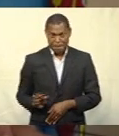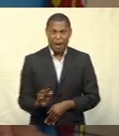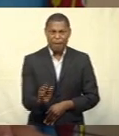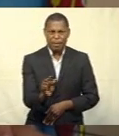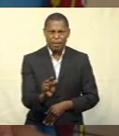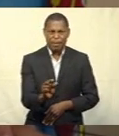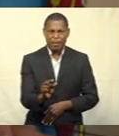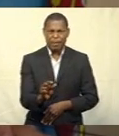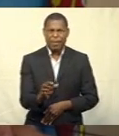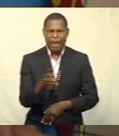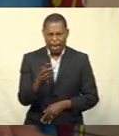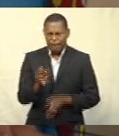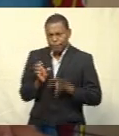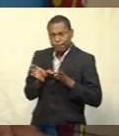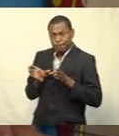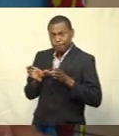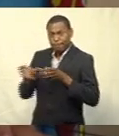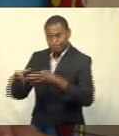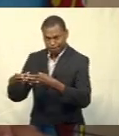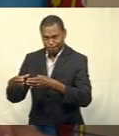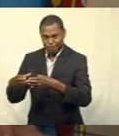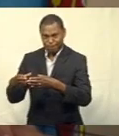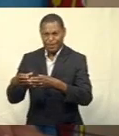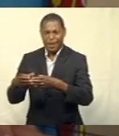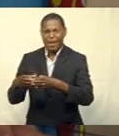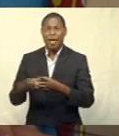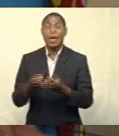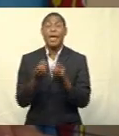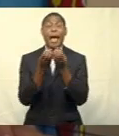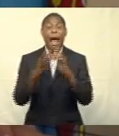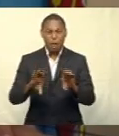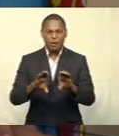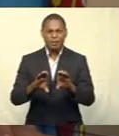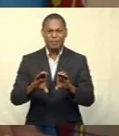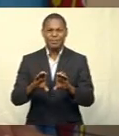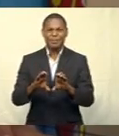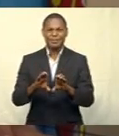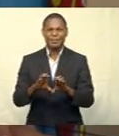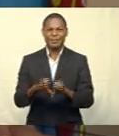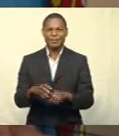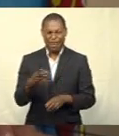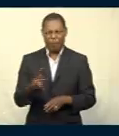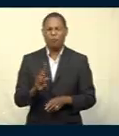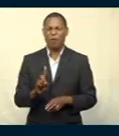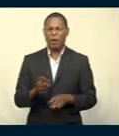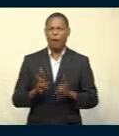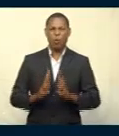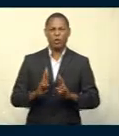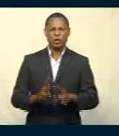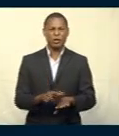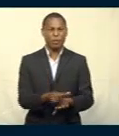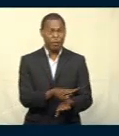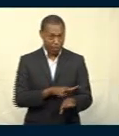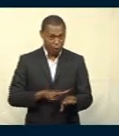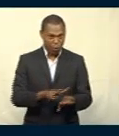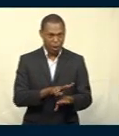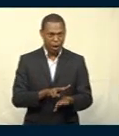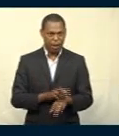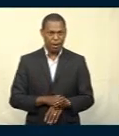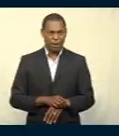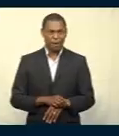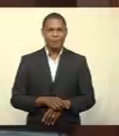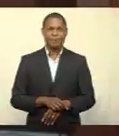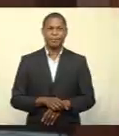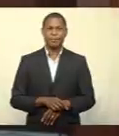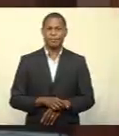branch, set up a constituency council, so that it can legitimize the wishes of the Vanua. Because they have not done their job. And to